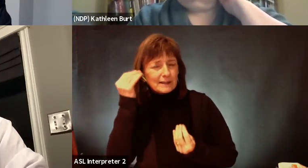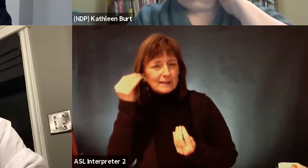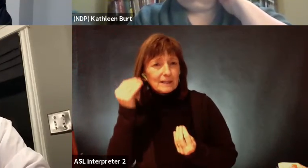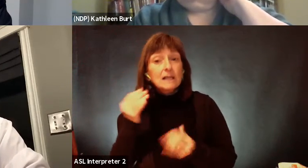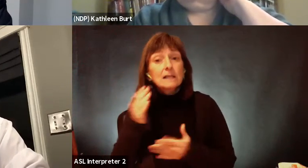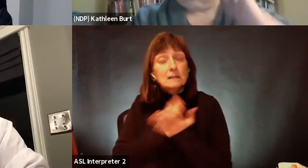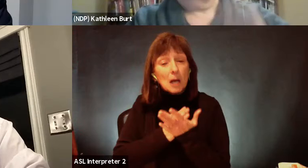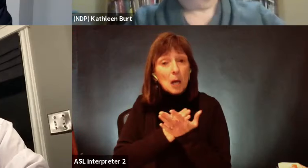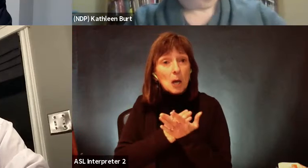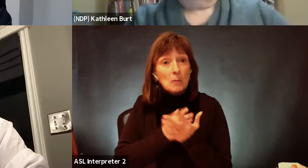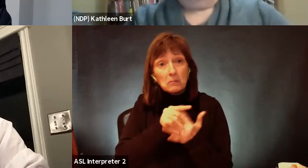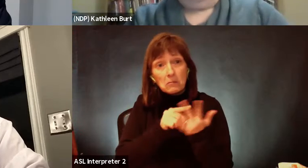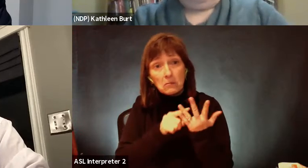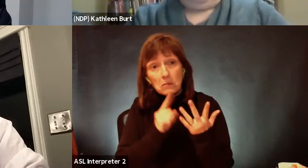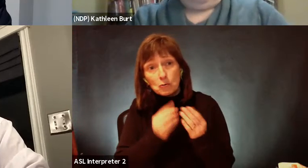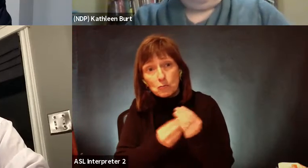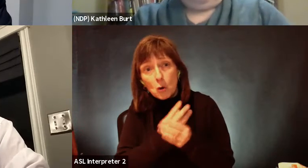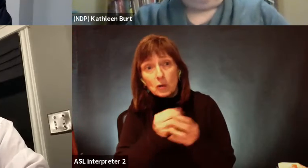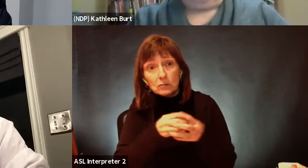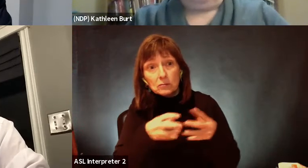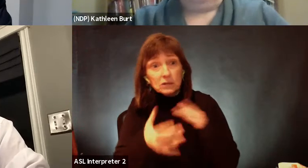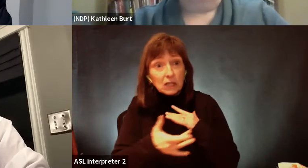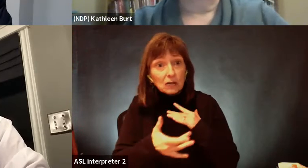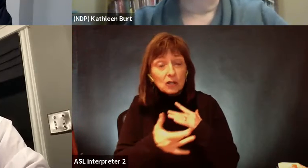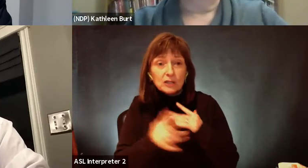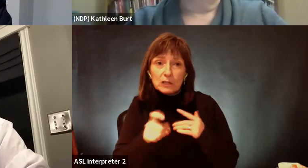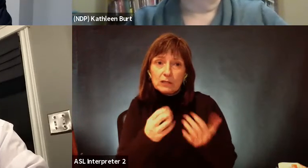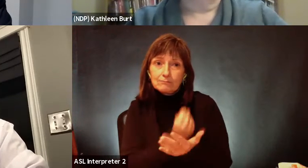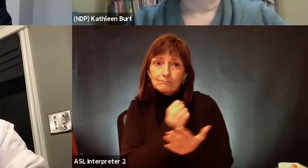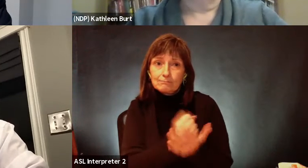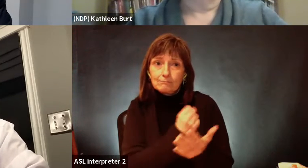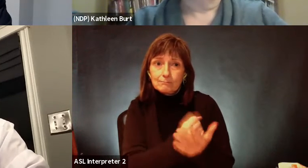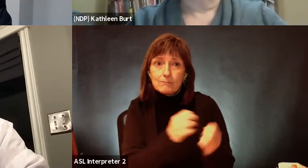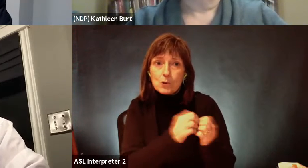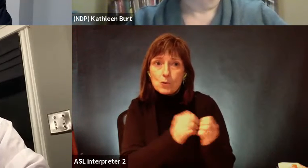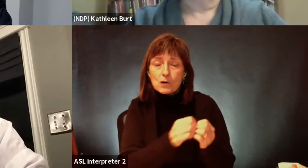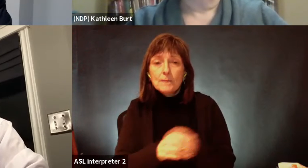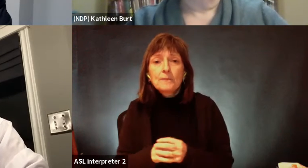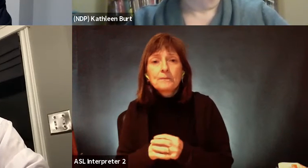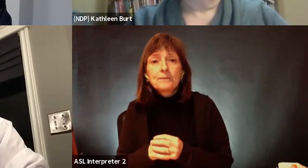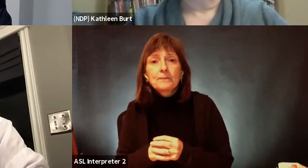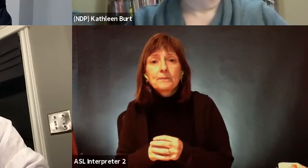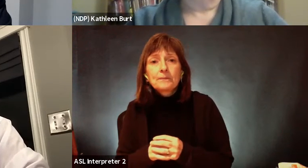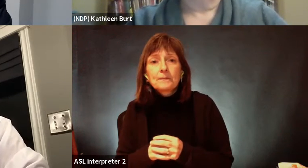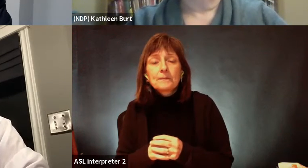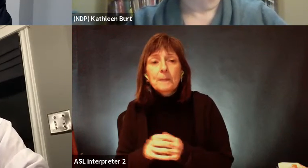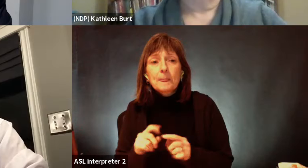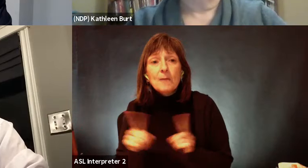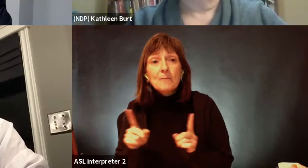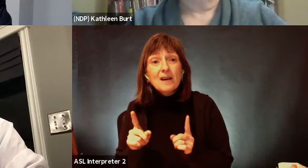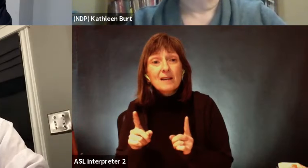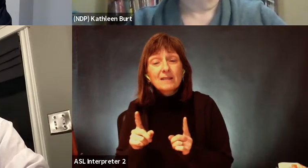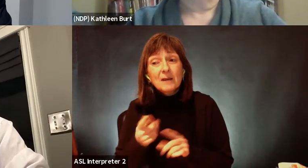that are growing in our tech industry. But I've learned that the best ideas come from the